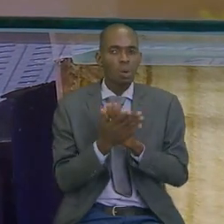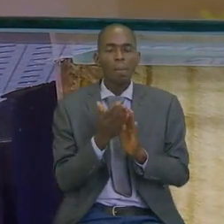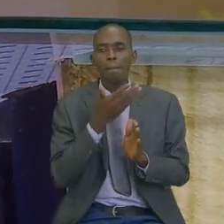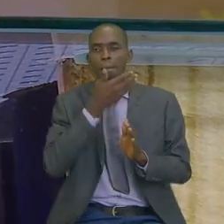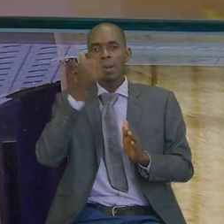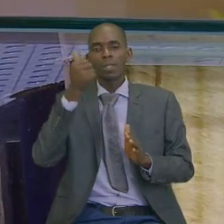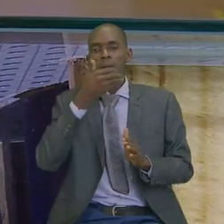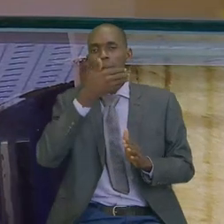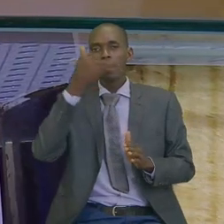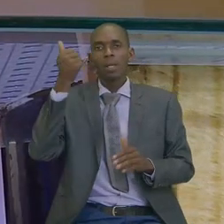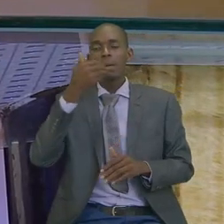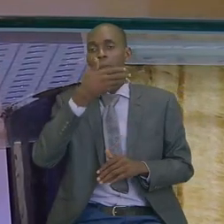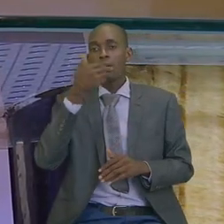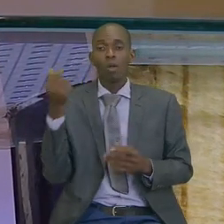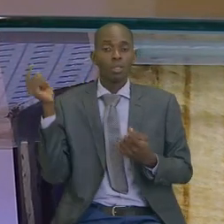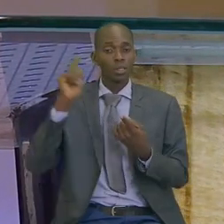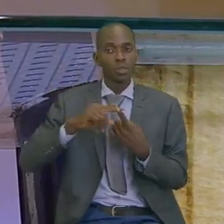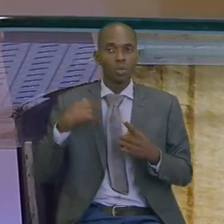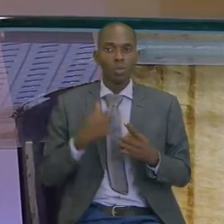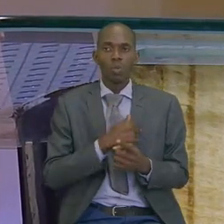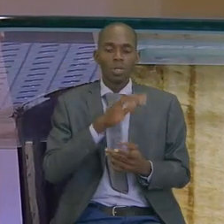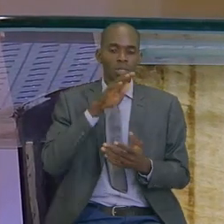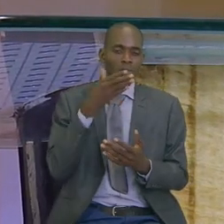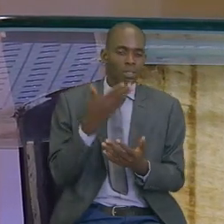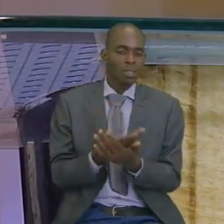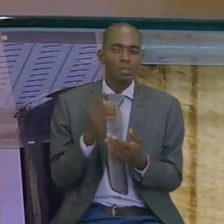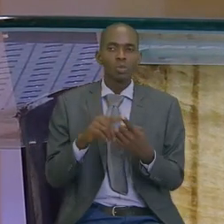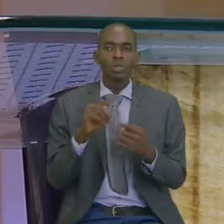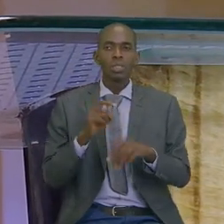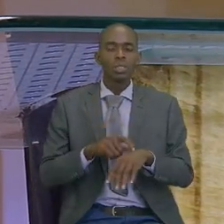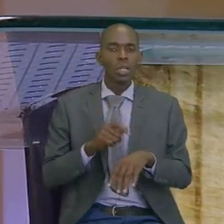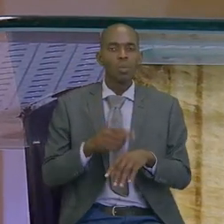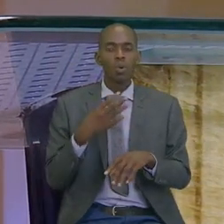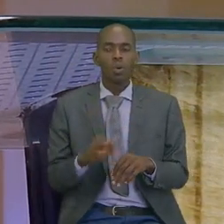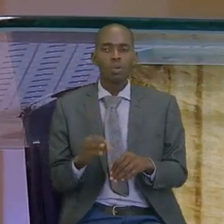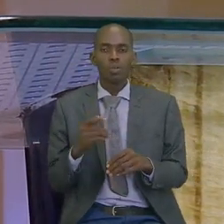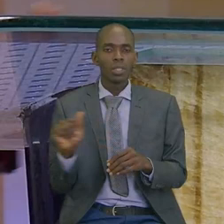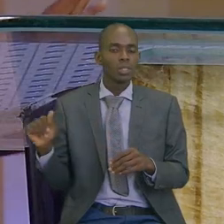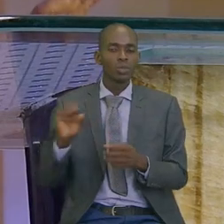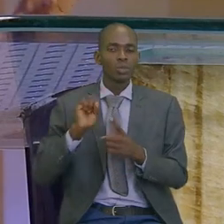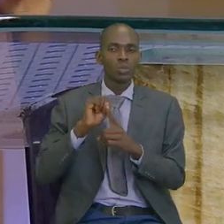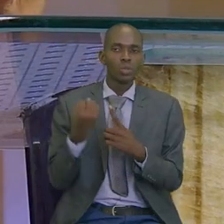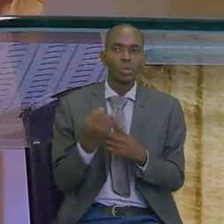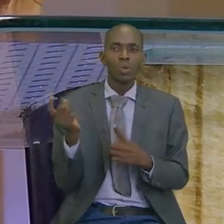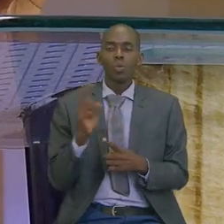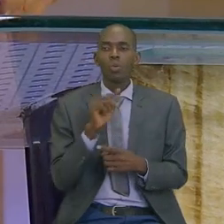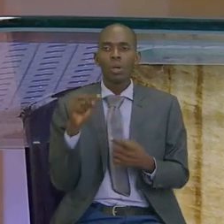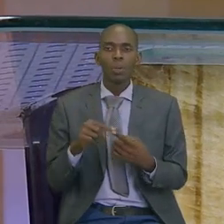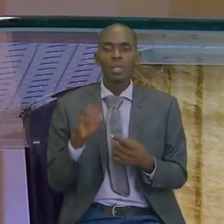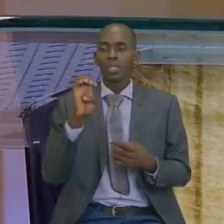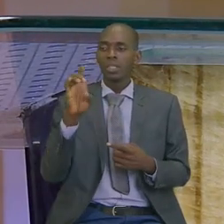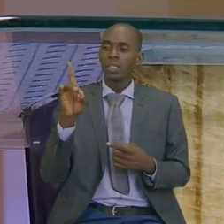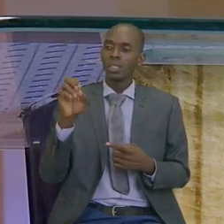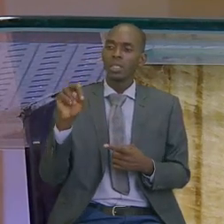better until we get to a kind of a situation that Eden will come again